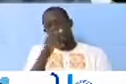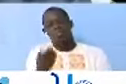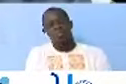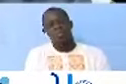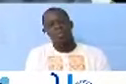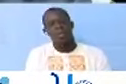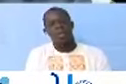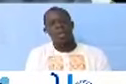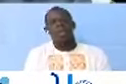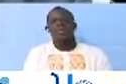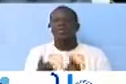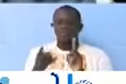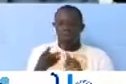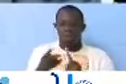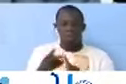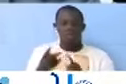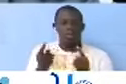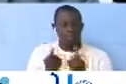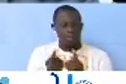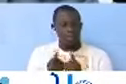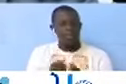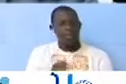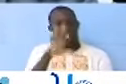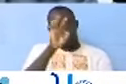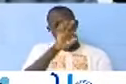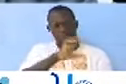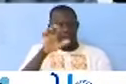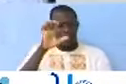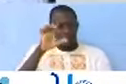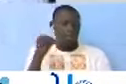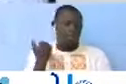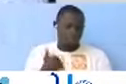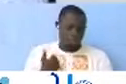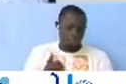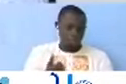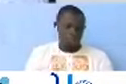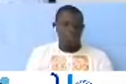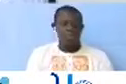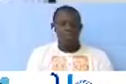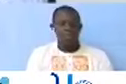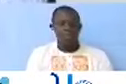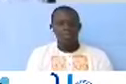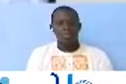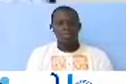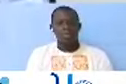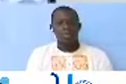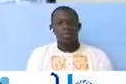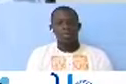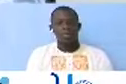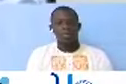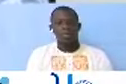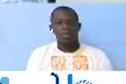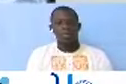you. Secondly, the people of the TRRC,